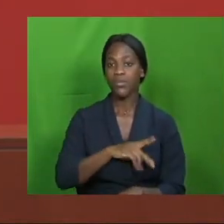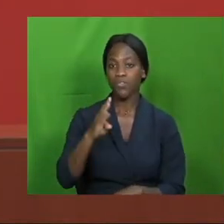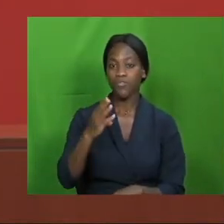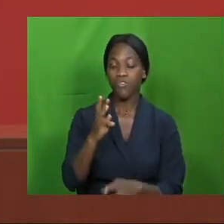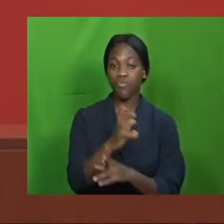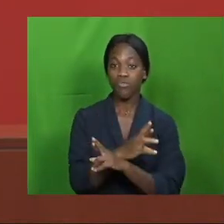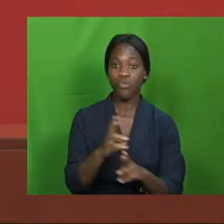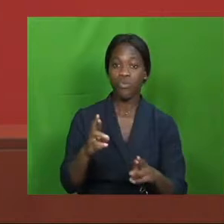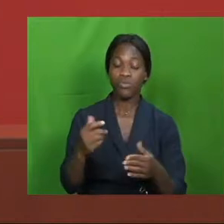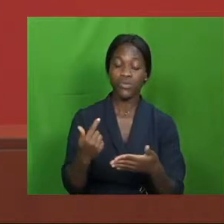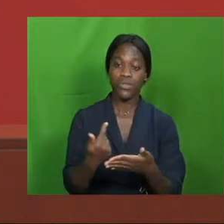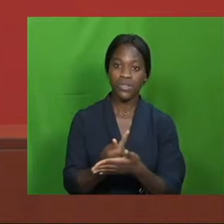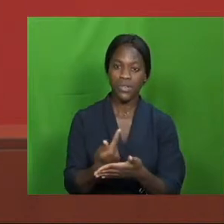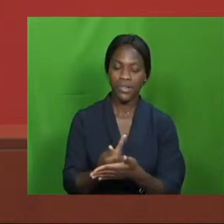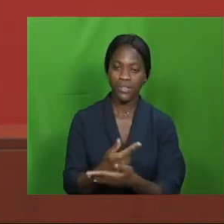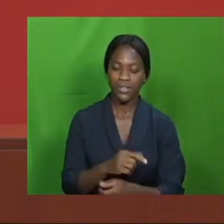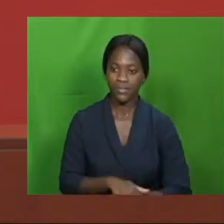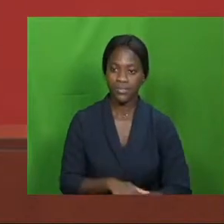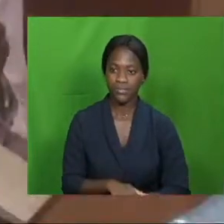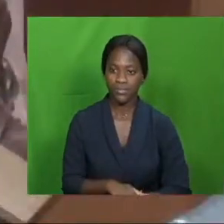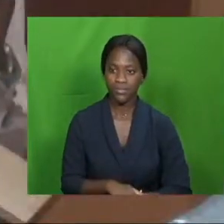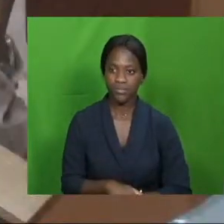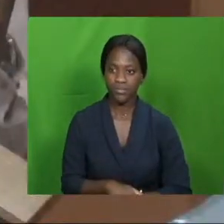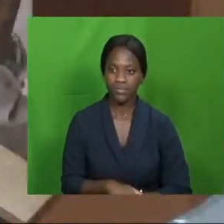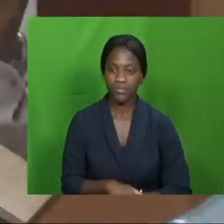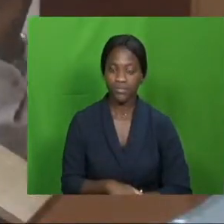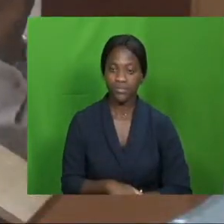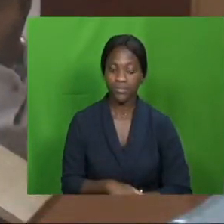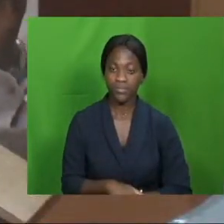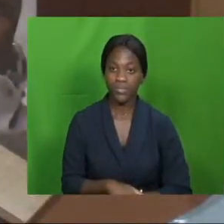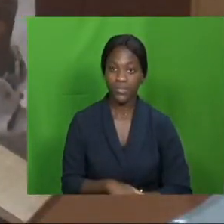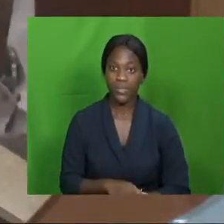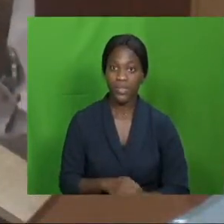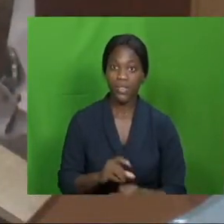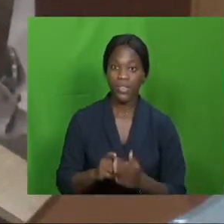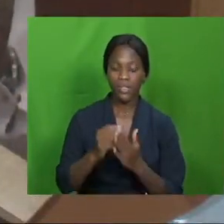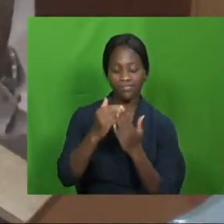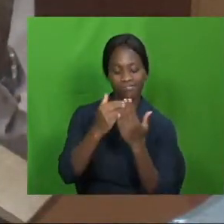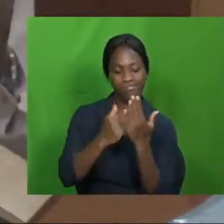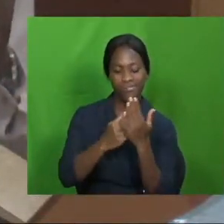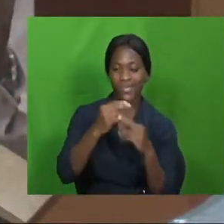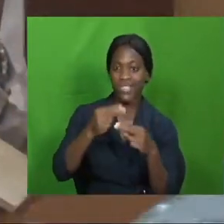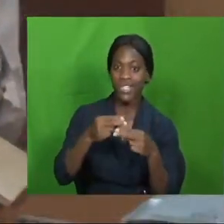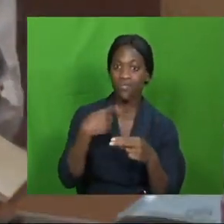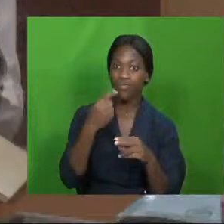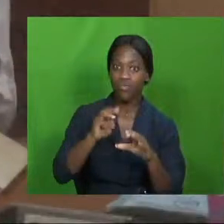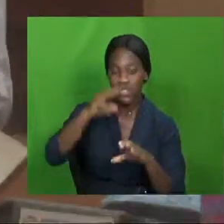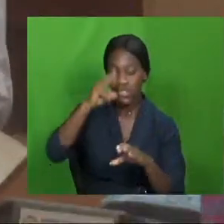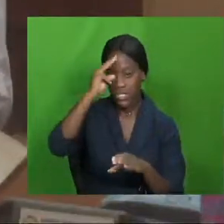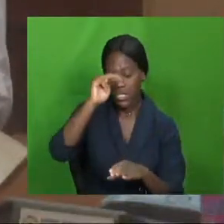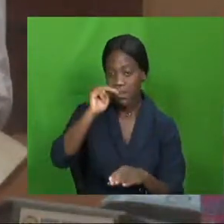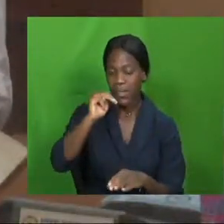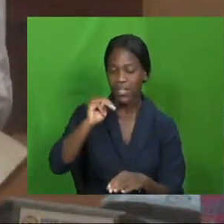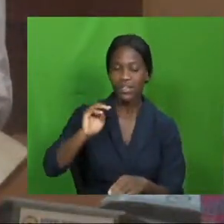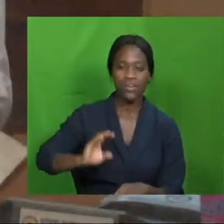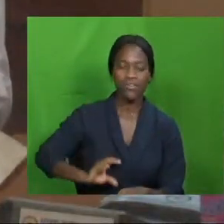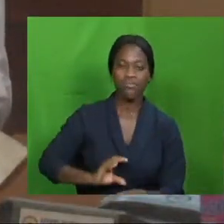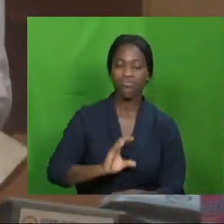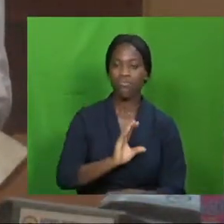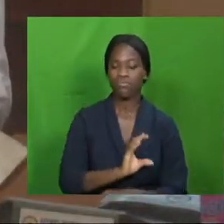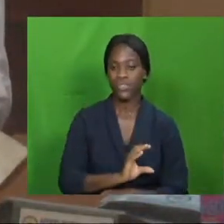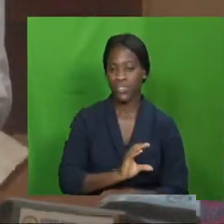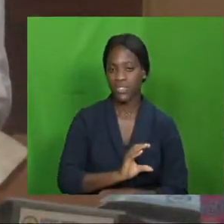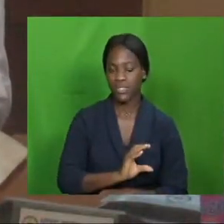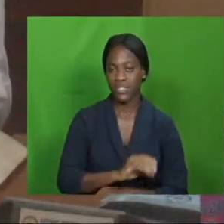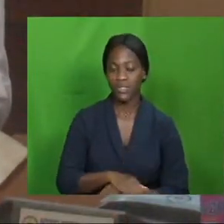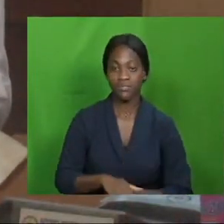Ghana, unquote. And under it was chairman of the committee, which meant the chairman